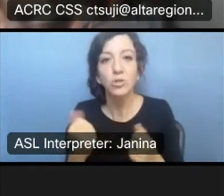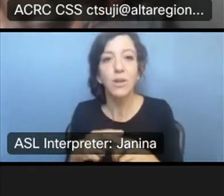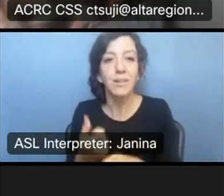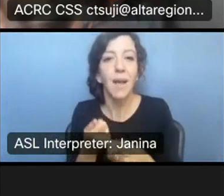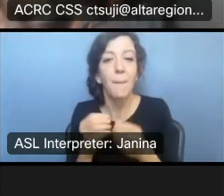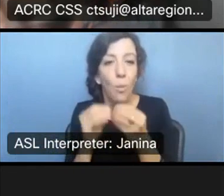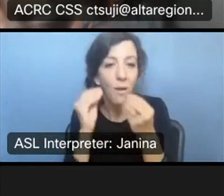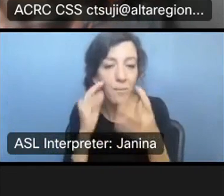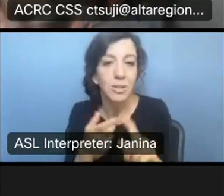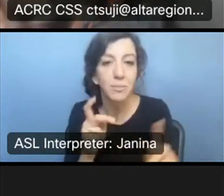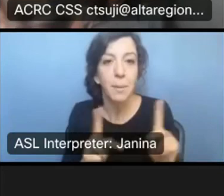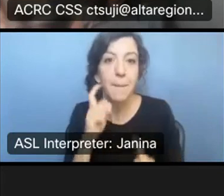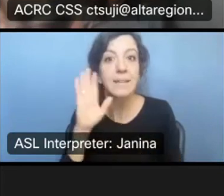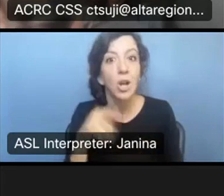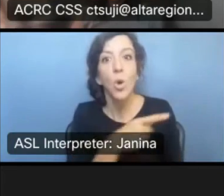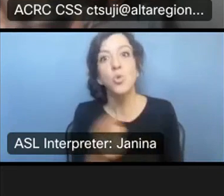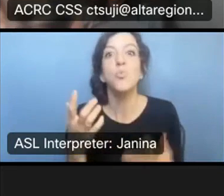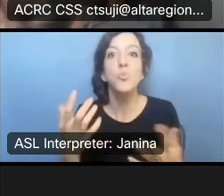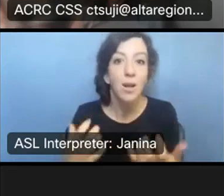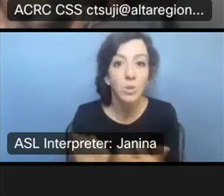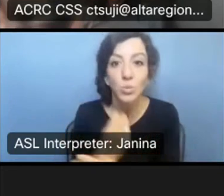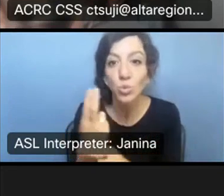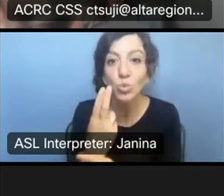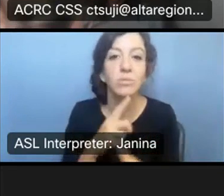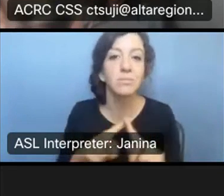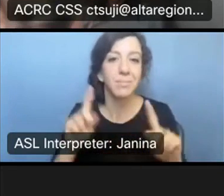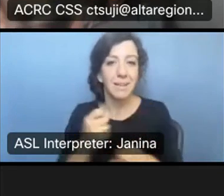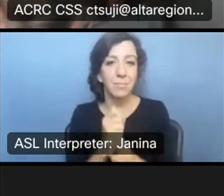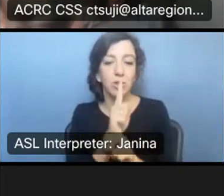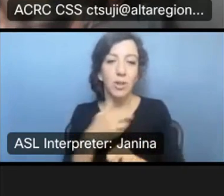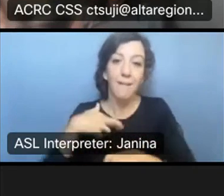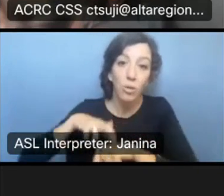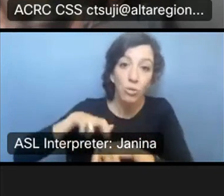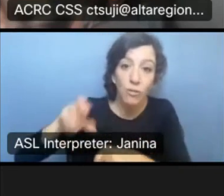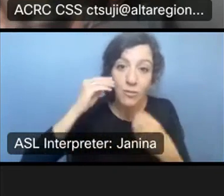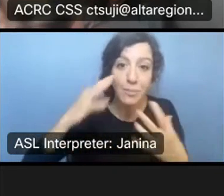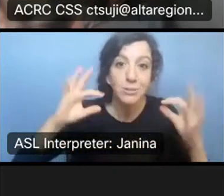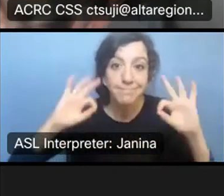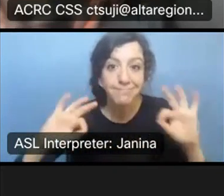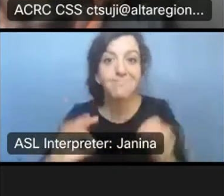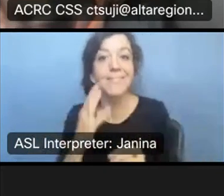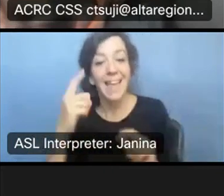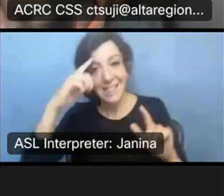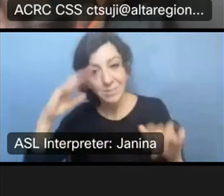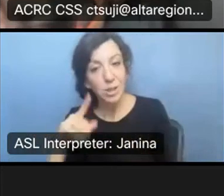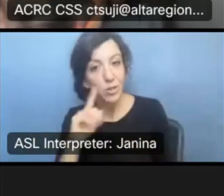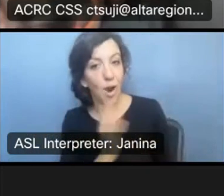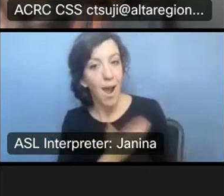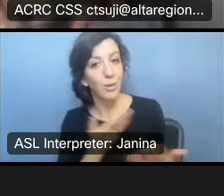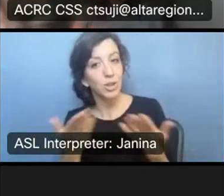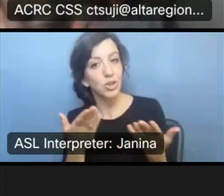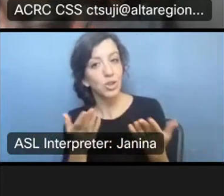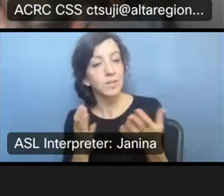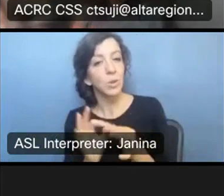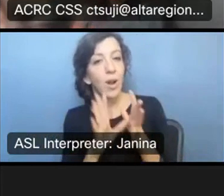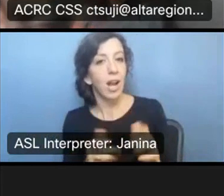people are just desperate to utilize it, but we want to ensure that we've got the referral information and the expectations for our service coordinators on what they're